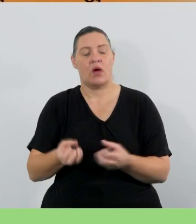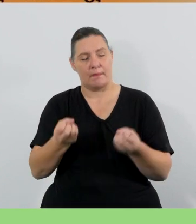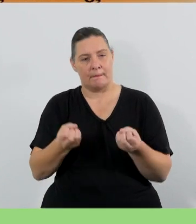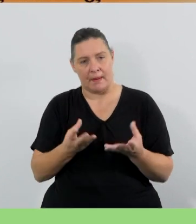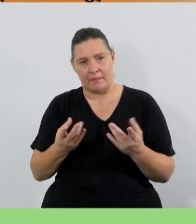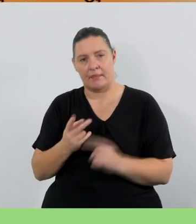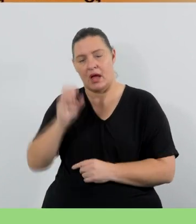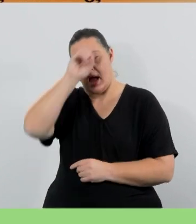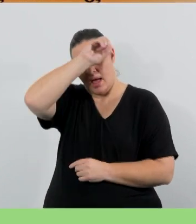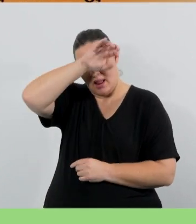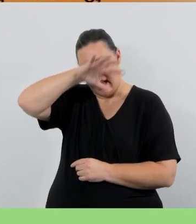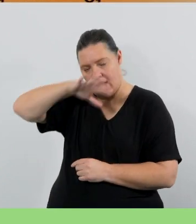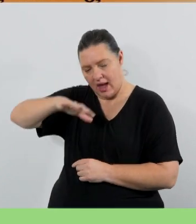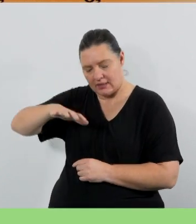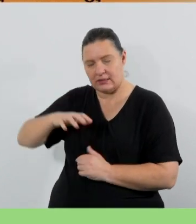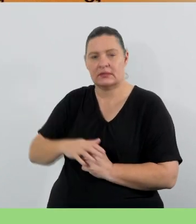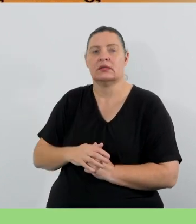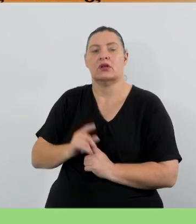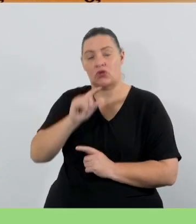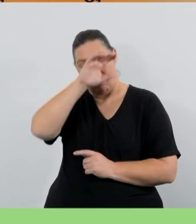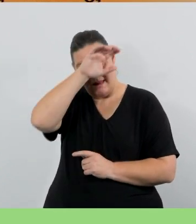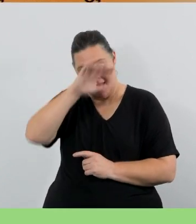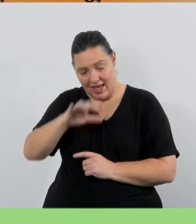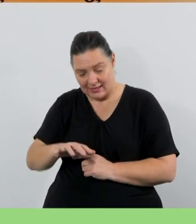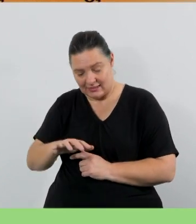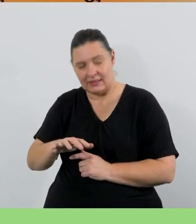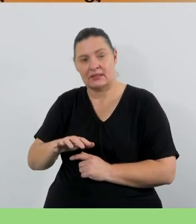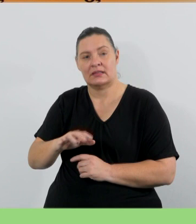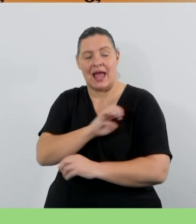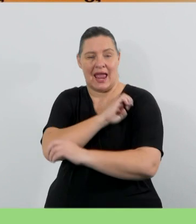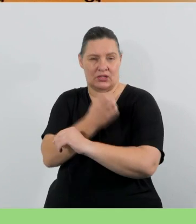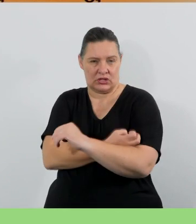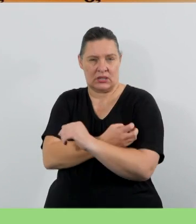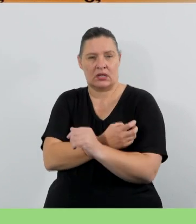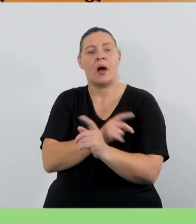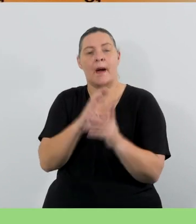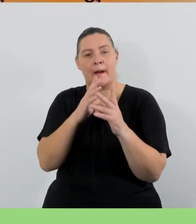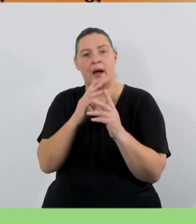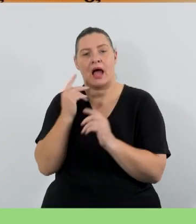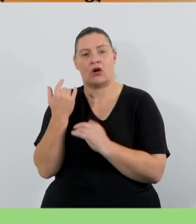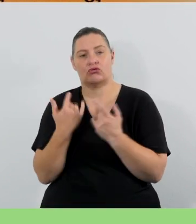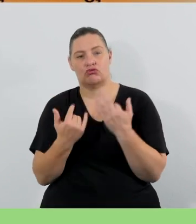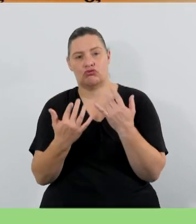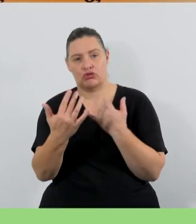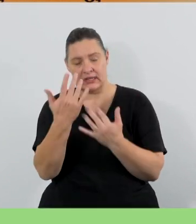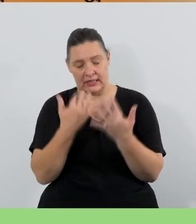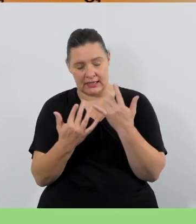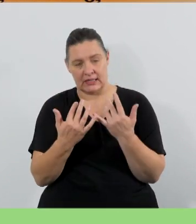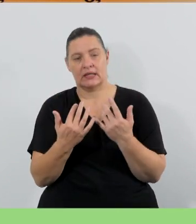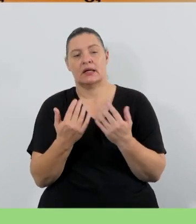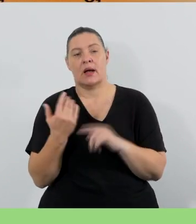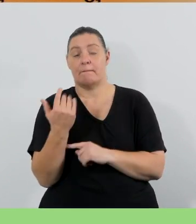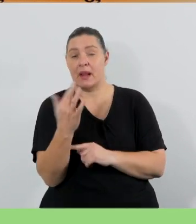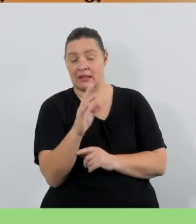which gives off radiant energy. So the radiant energy is absorbed by the green part of